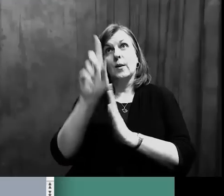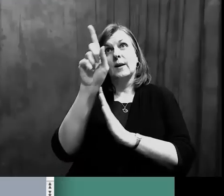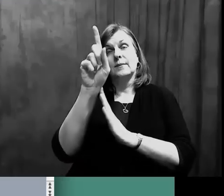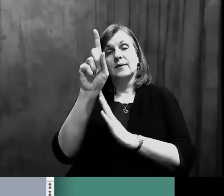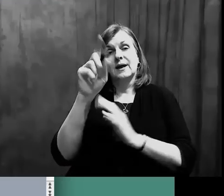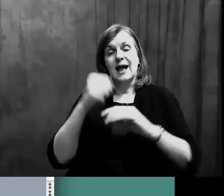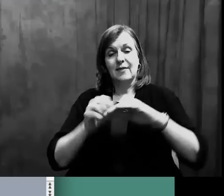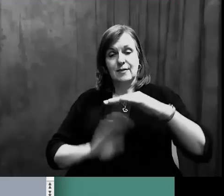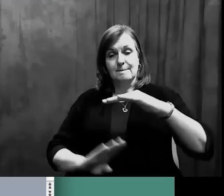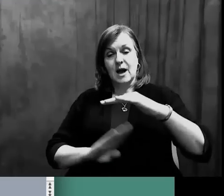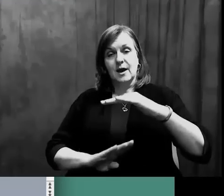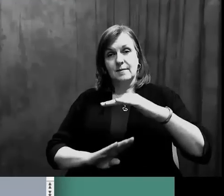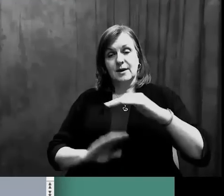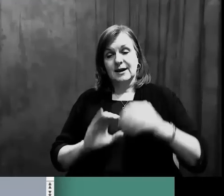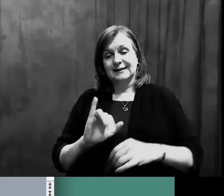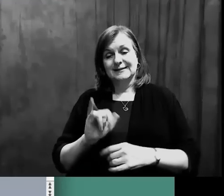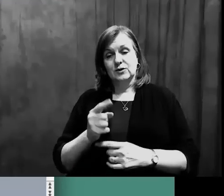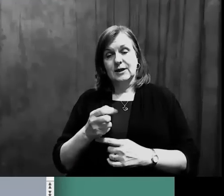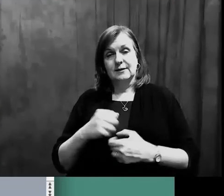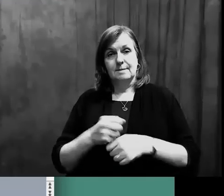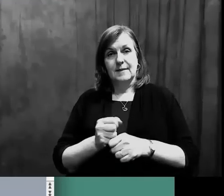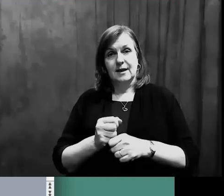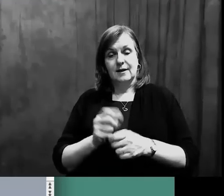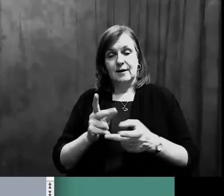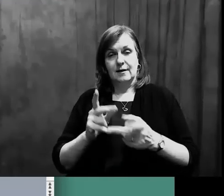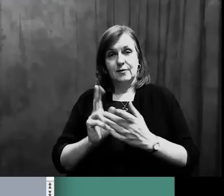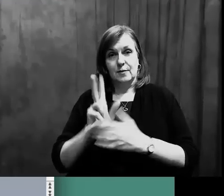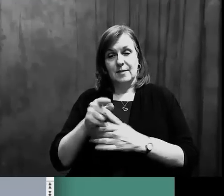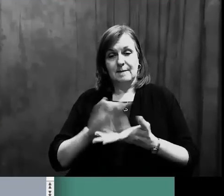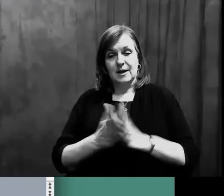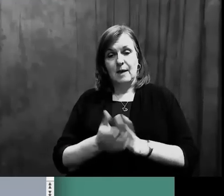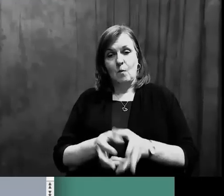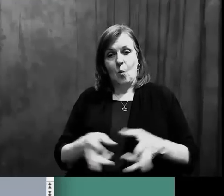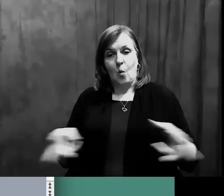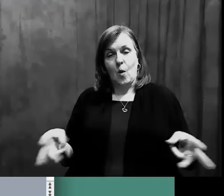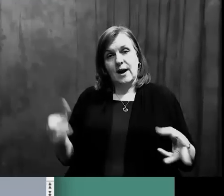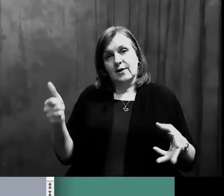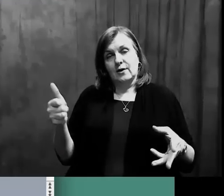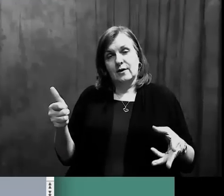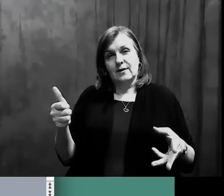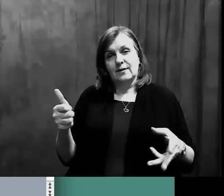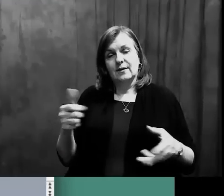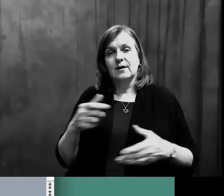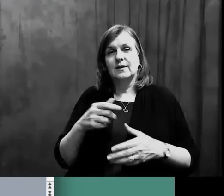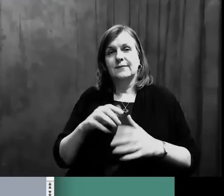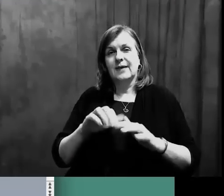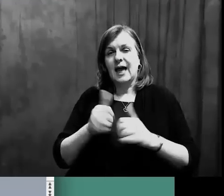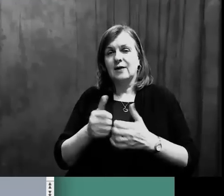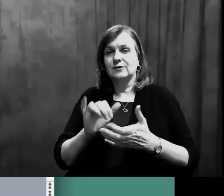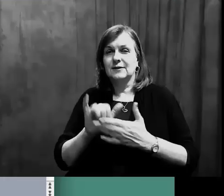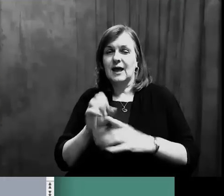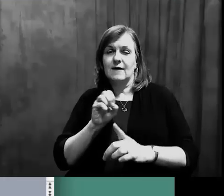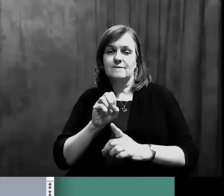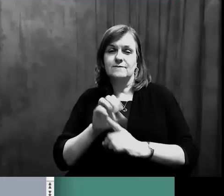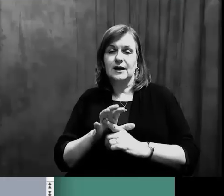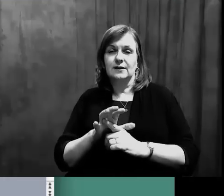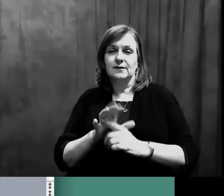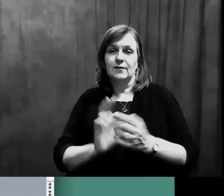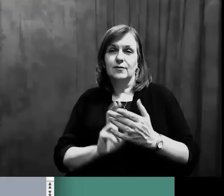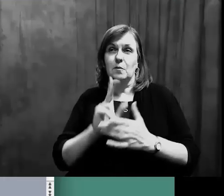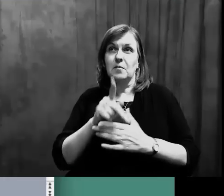these trees to help them grow taller. The cytokinins are working at the bottom to help them become wider. What does that do